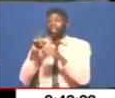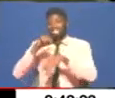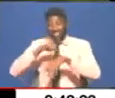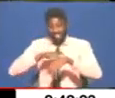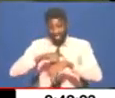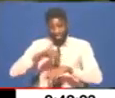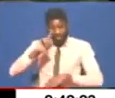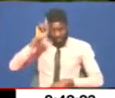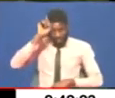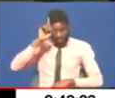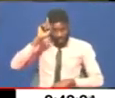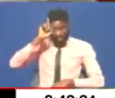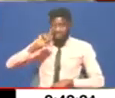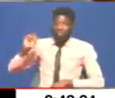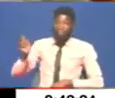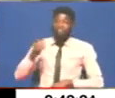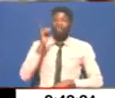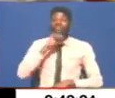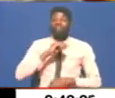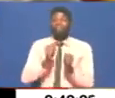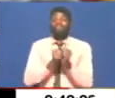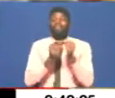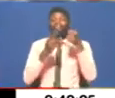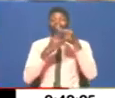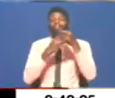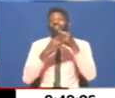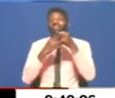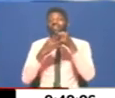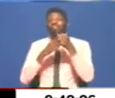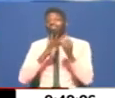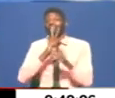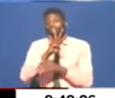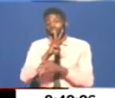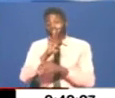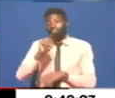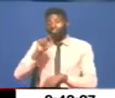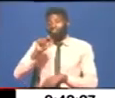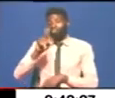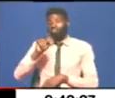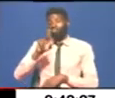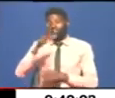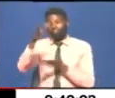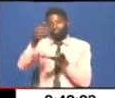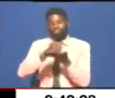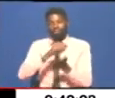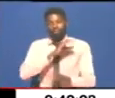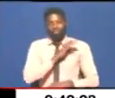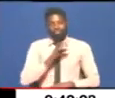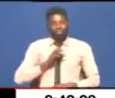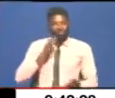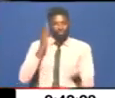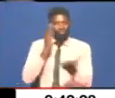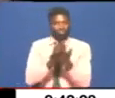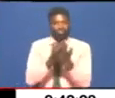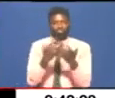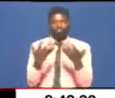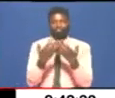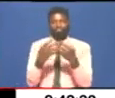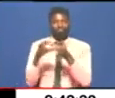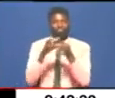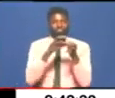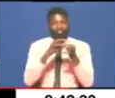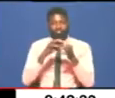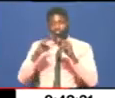black president in 1994, Tutu was appointed to a Truth and Reconciliation Commission set up to investigate